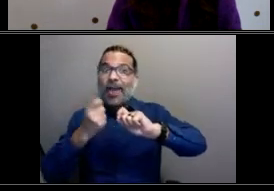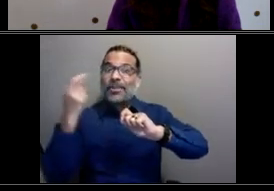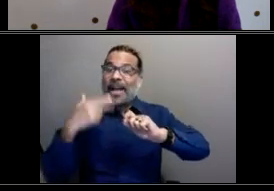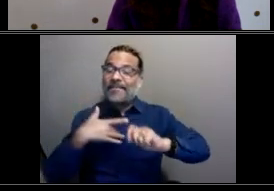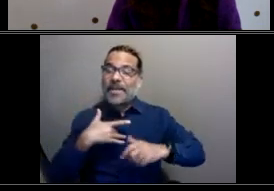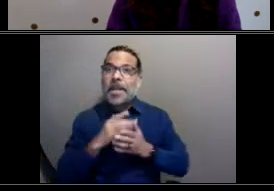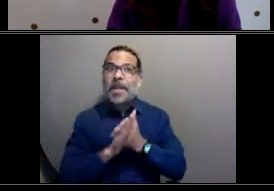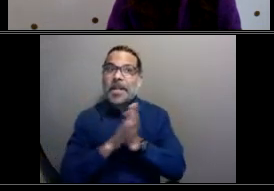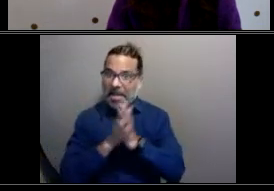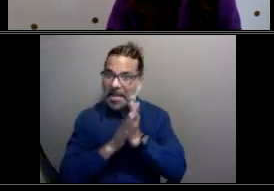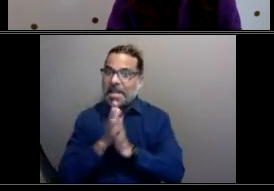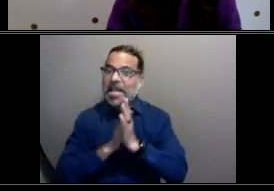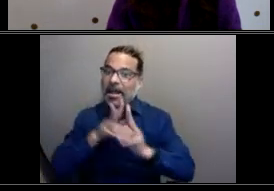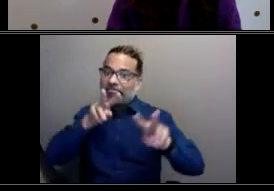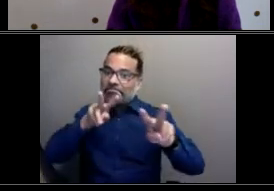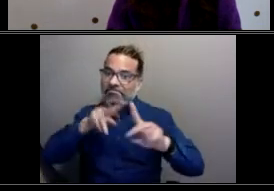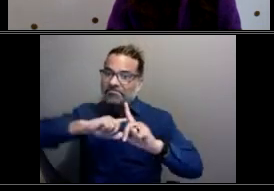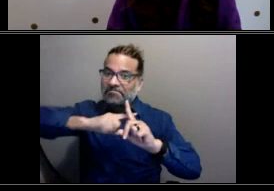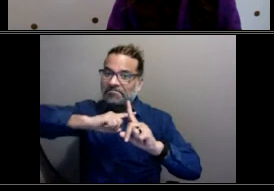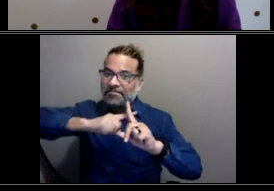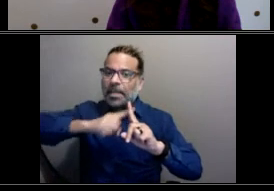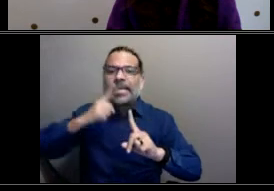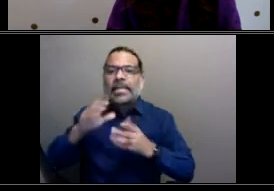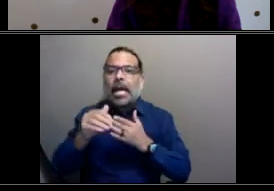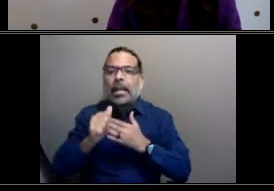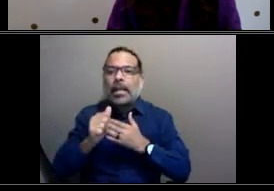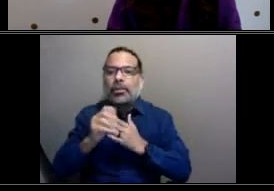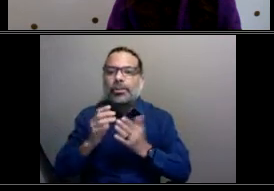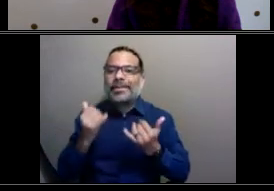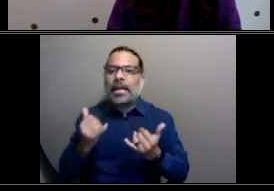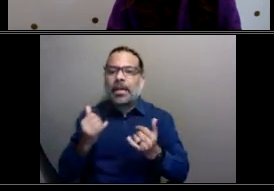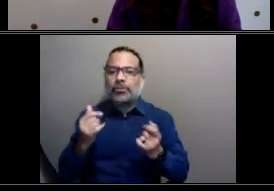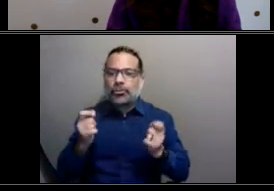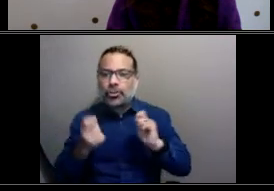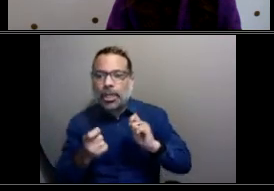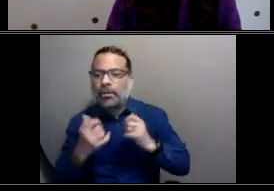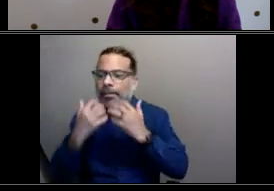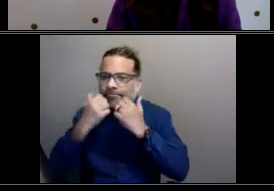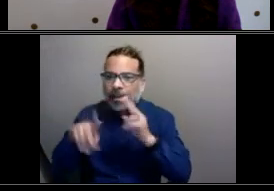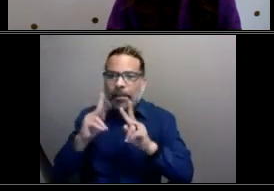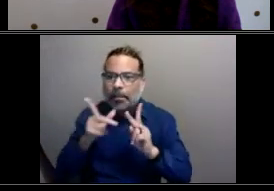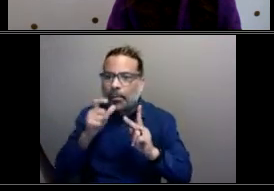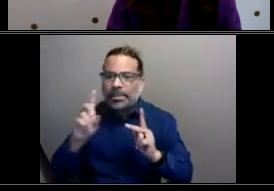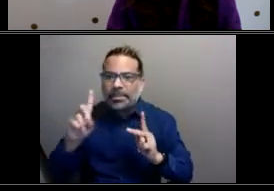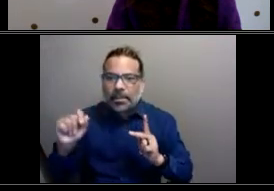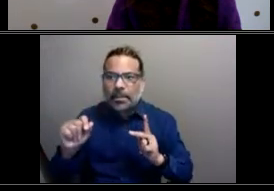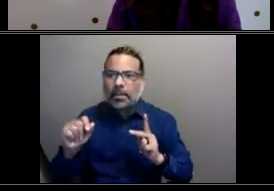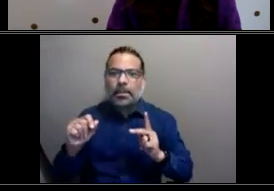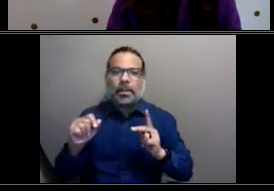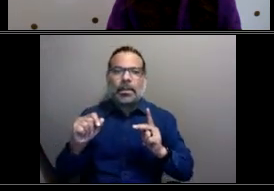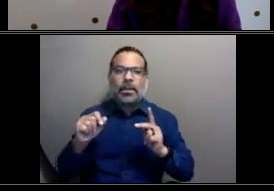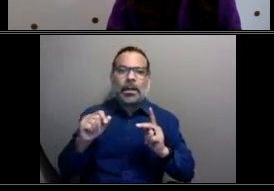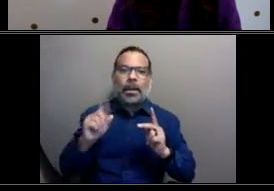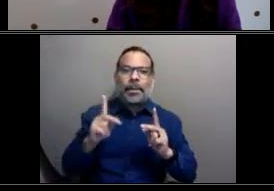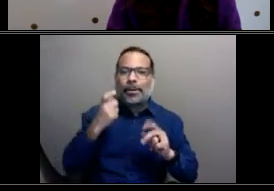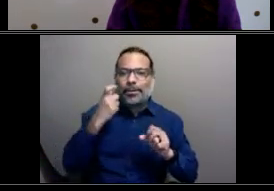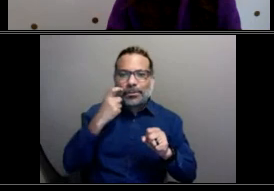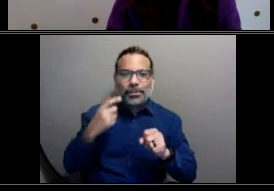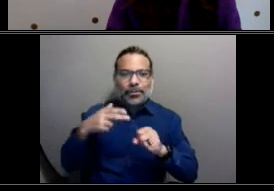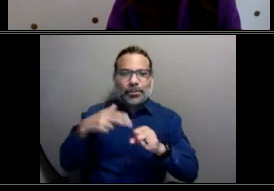is because we have leadership who cares about people with disabilities. That includes the gentleman who were so kind to join us